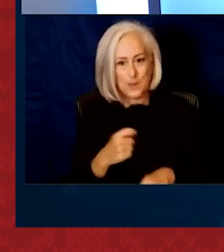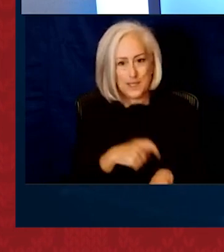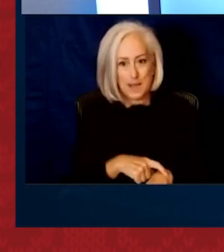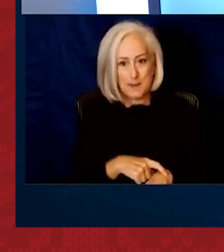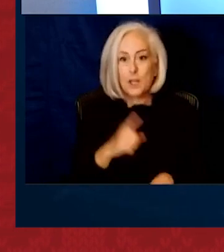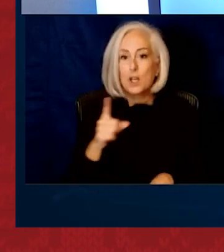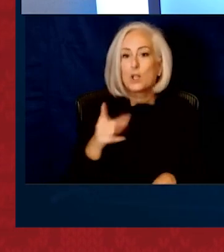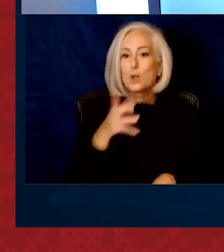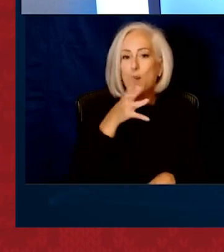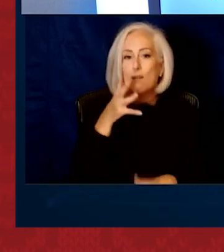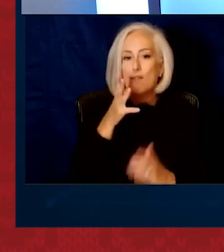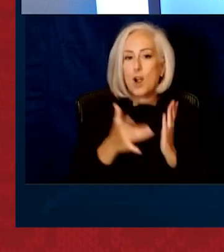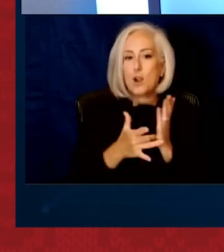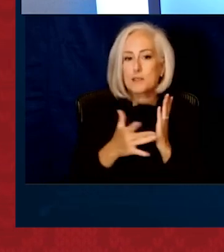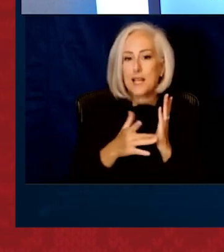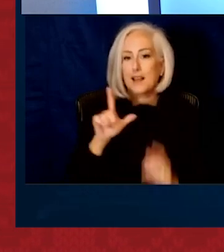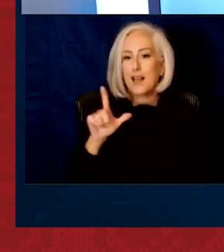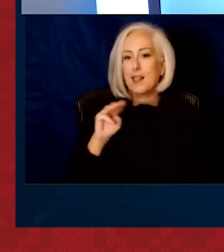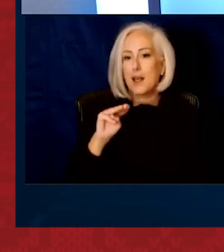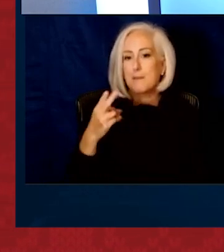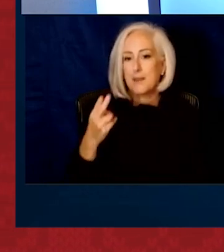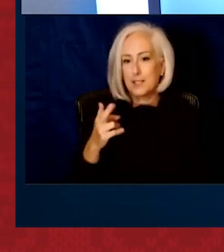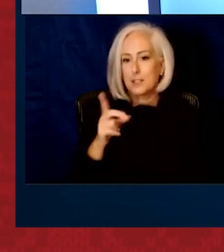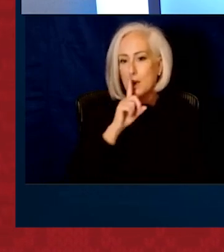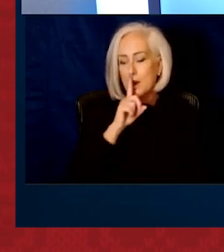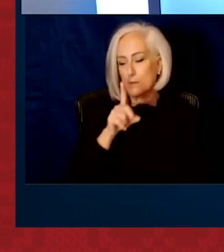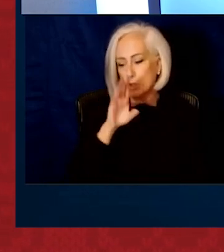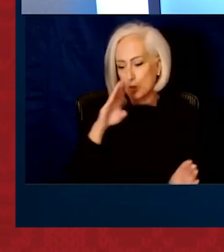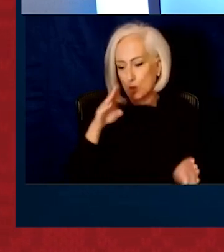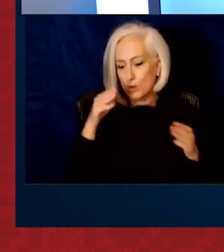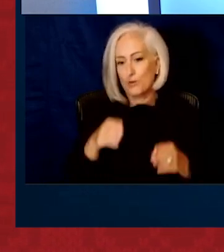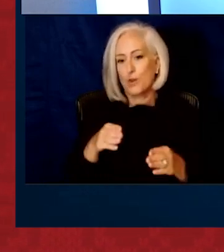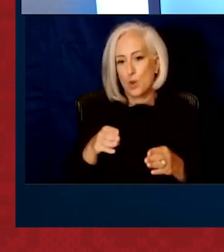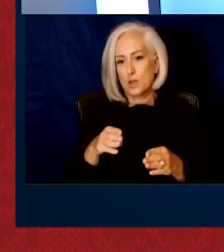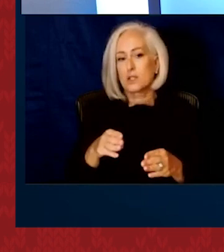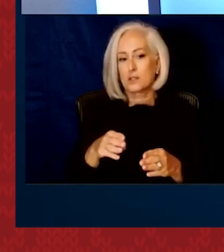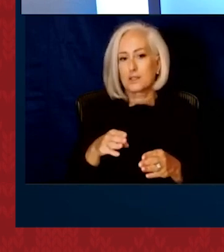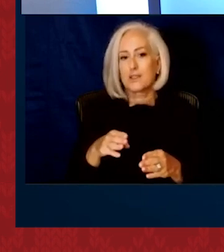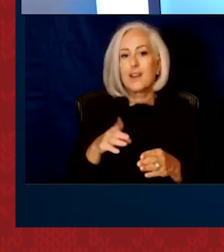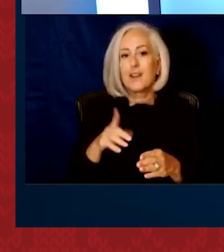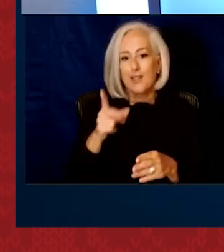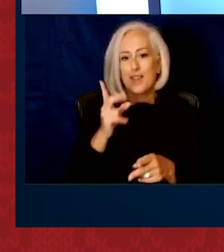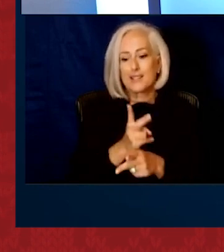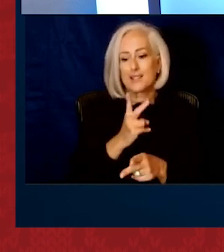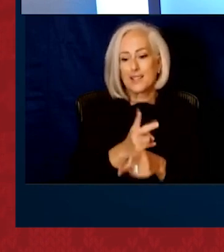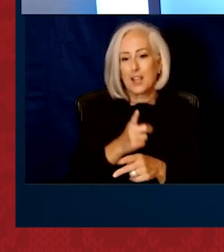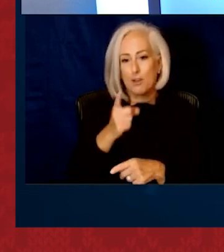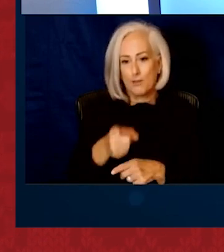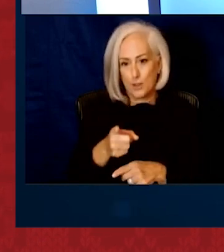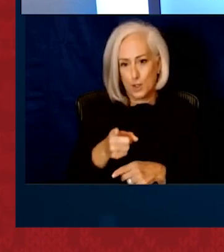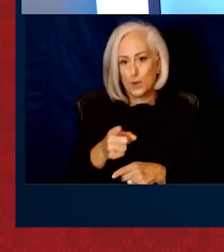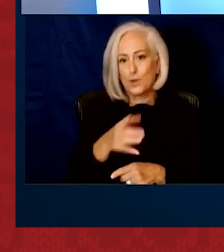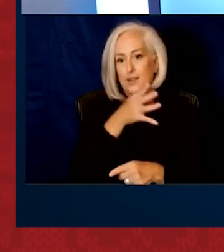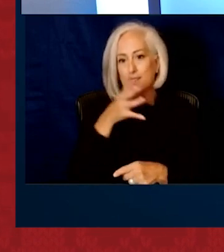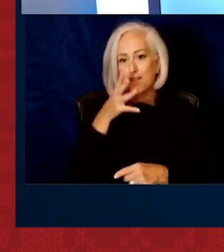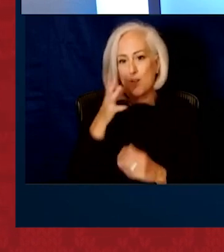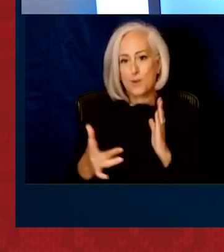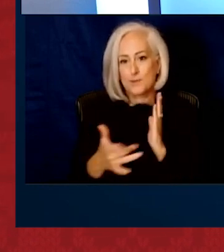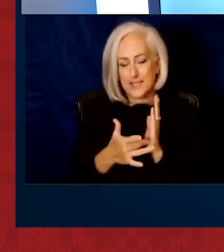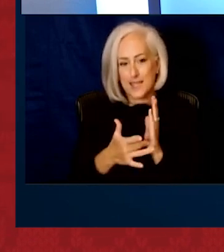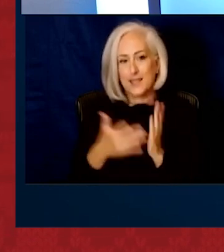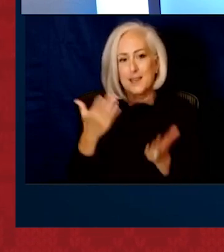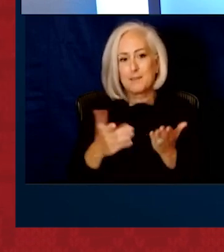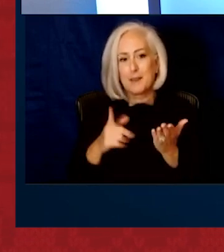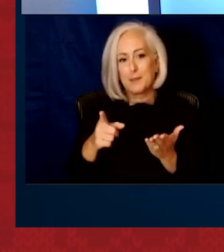so I'm sure you're dedicated. They sounds like they took great care of you, and as a farm tech, you may have be responsible now